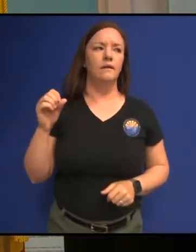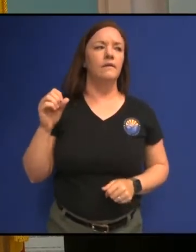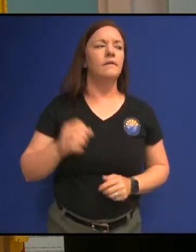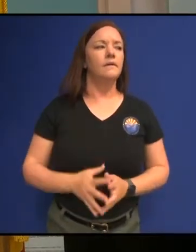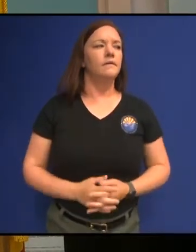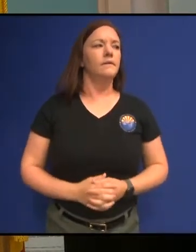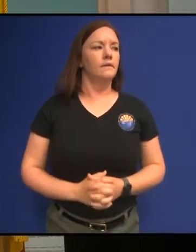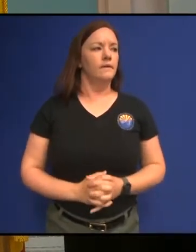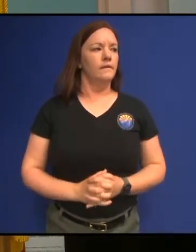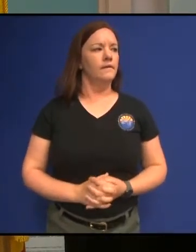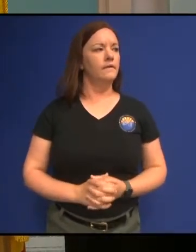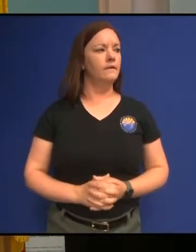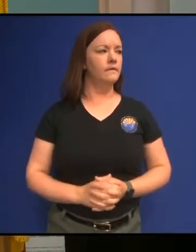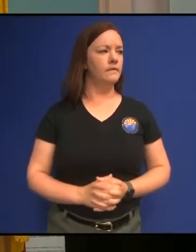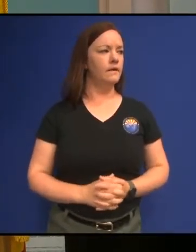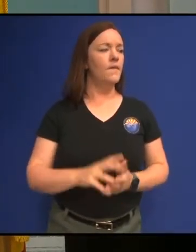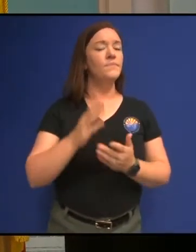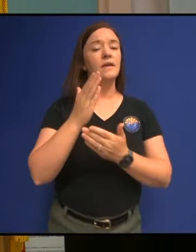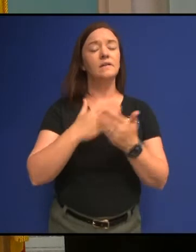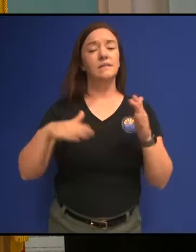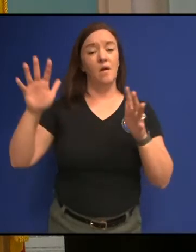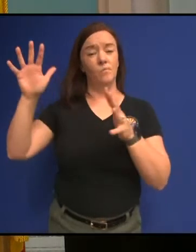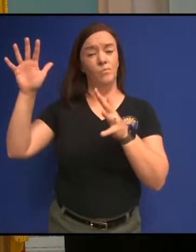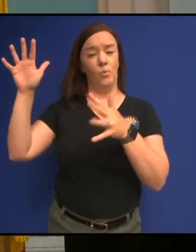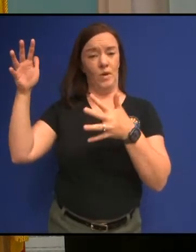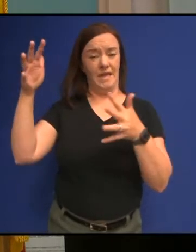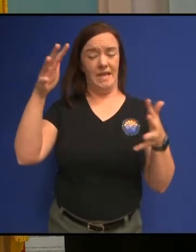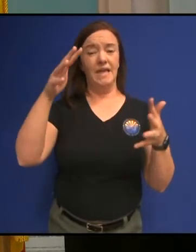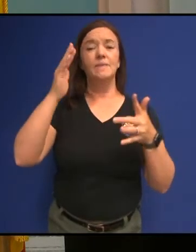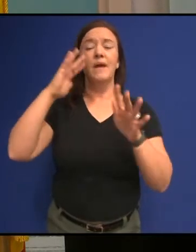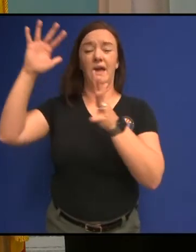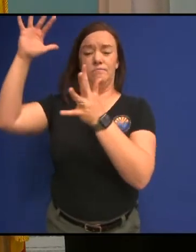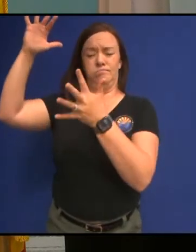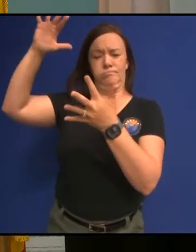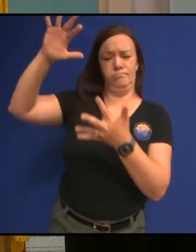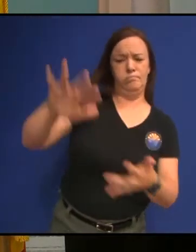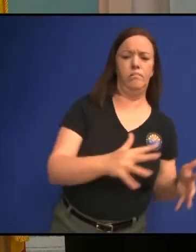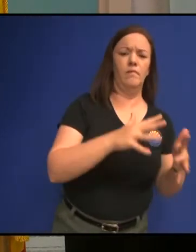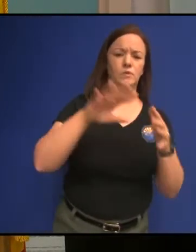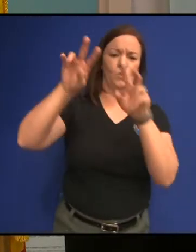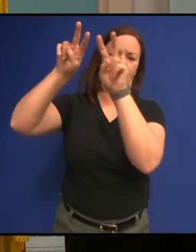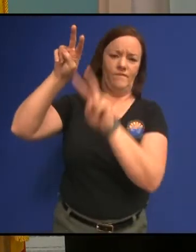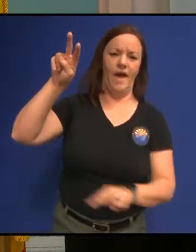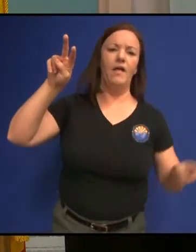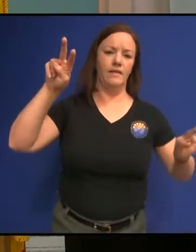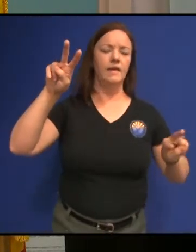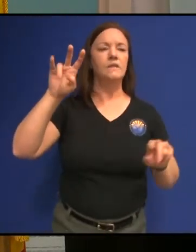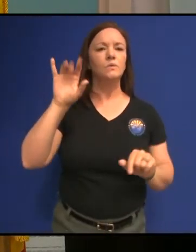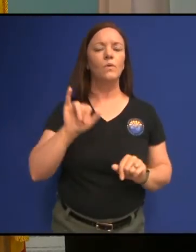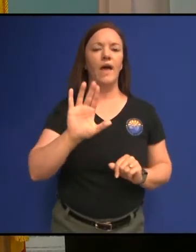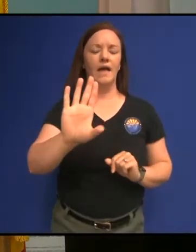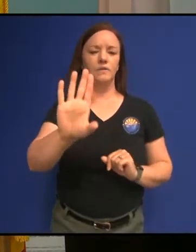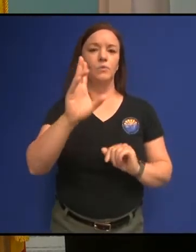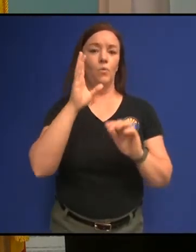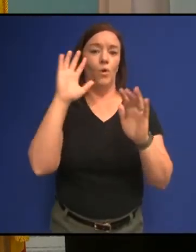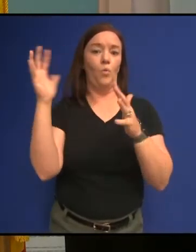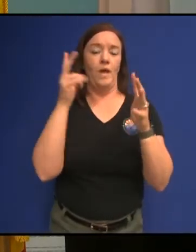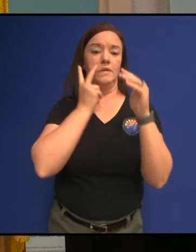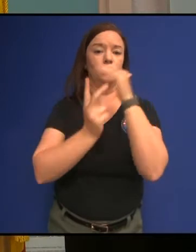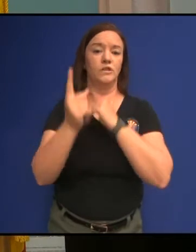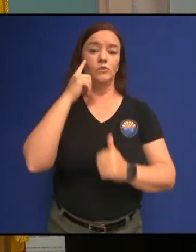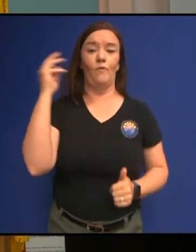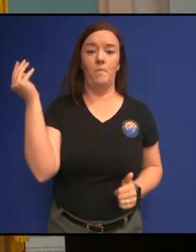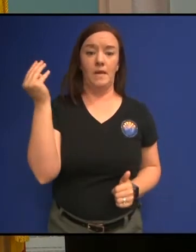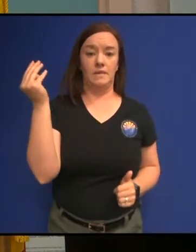higher. And some of those winds potentially even translating down into the valleys. So there's your wind for Monday. If you look here